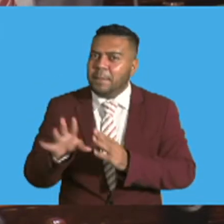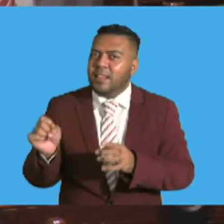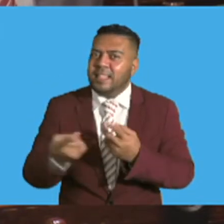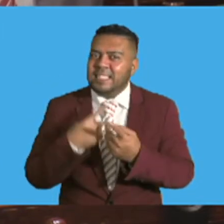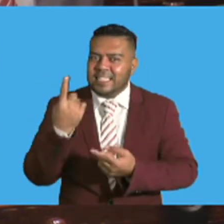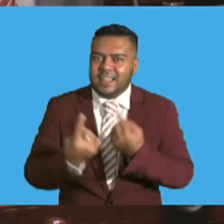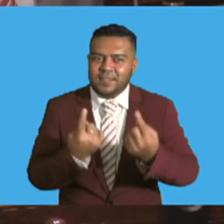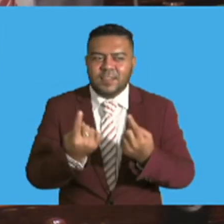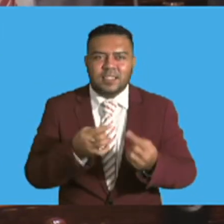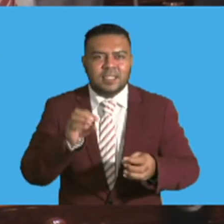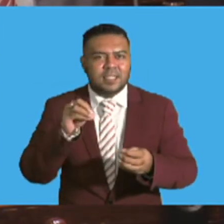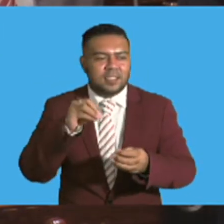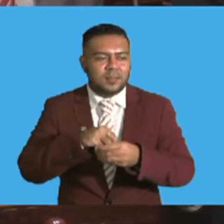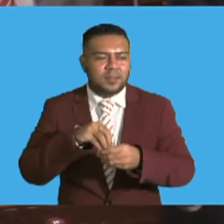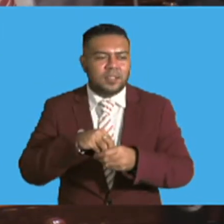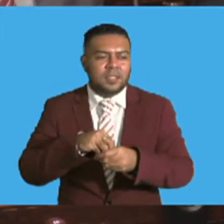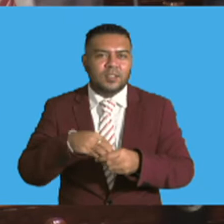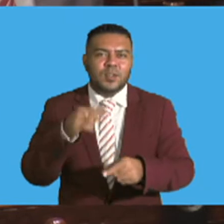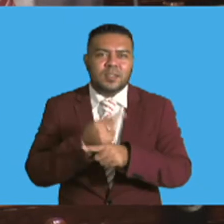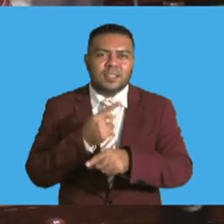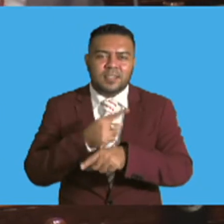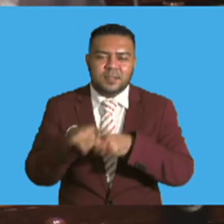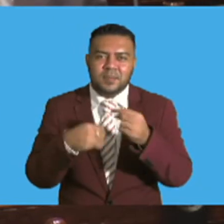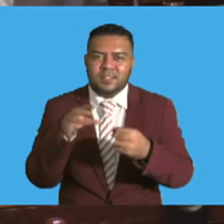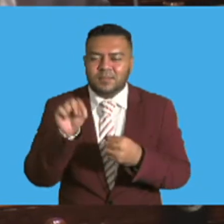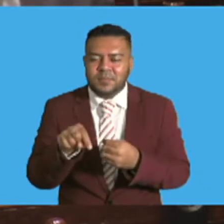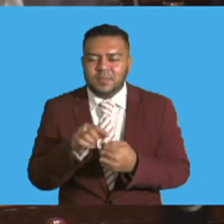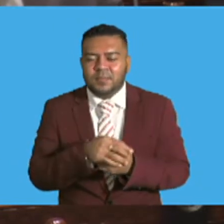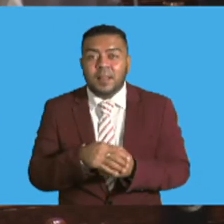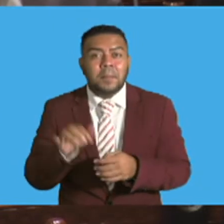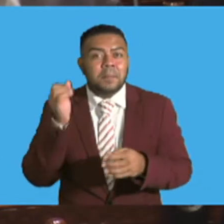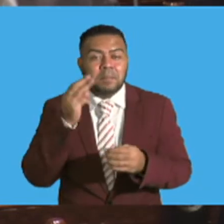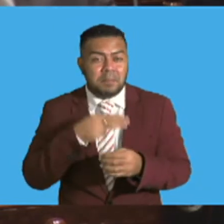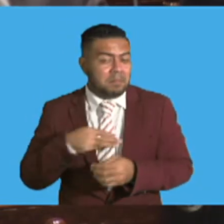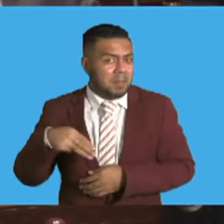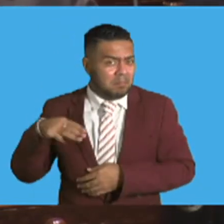self-assessment, FRCS, we have, as the members would know, that in the last year's budget, in the